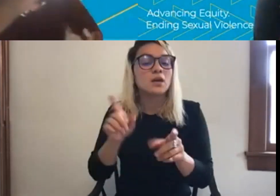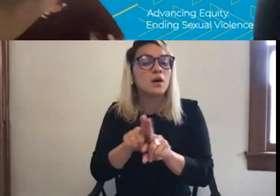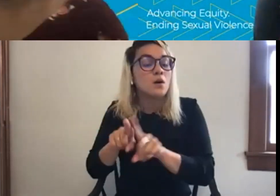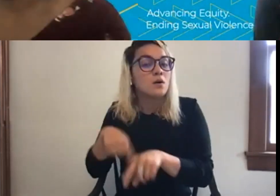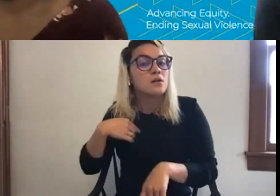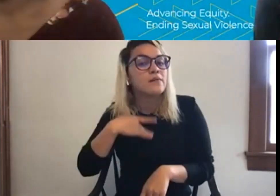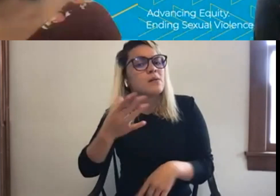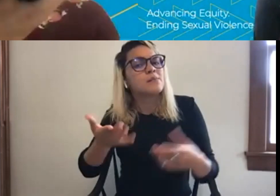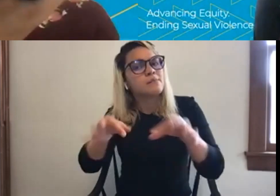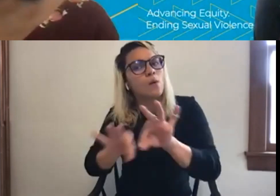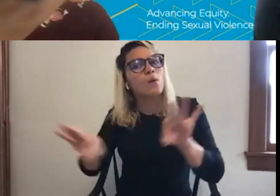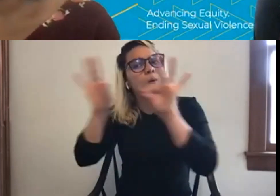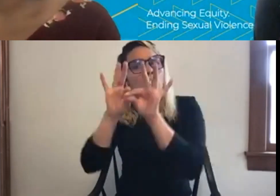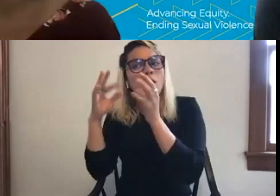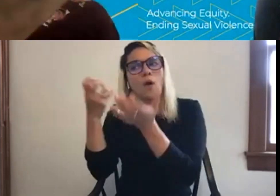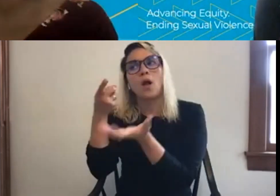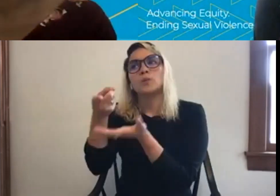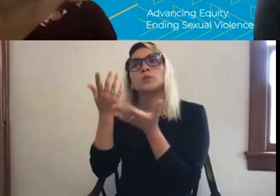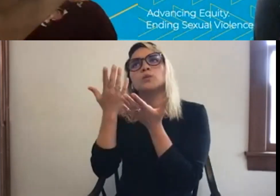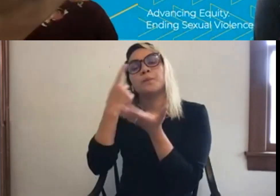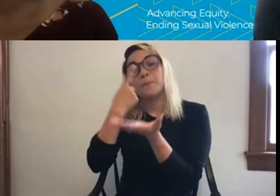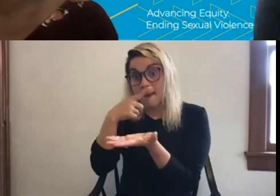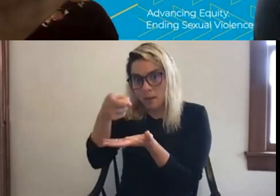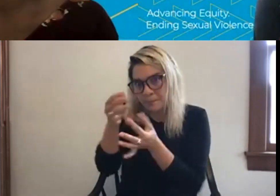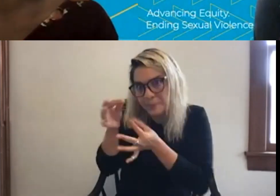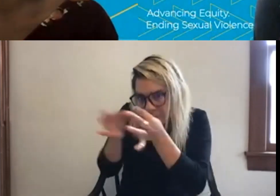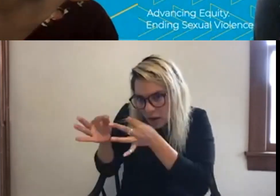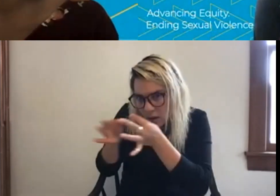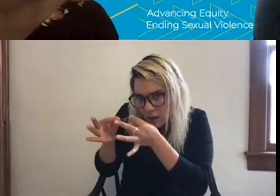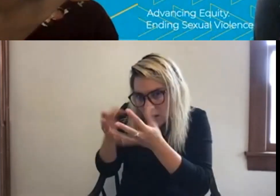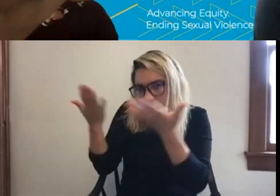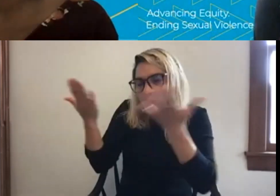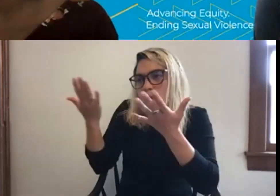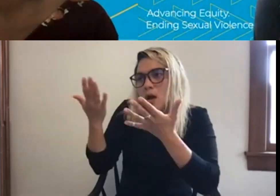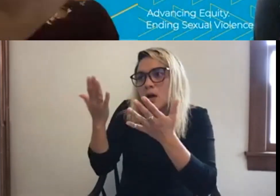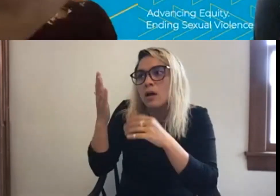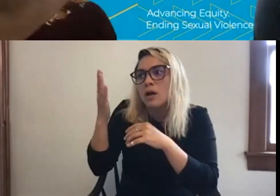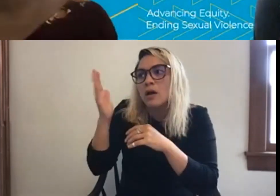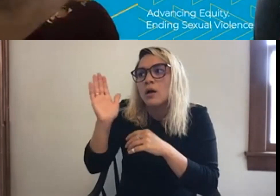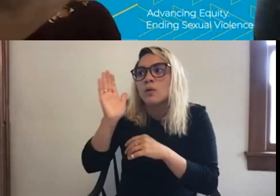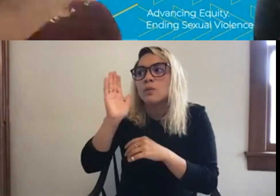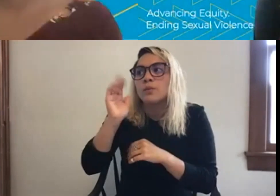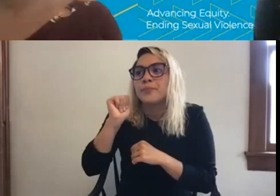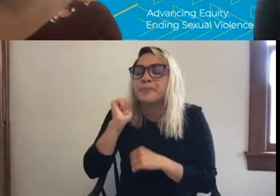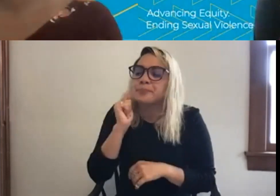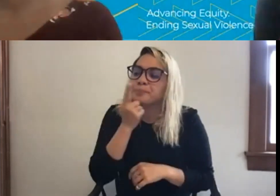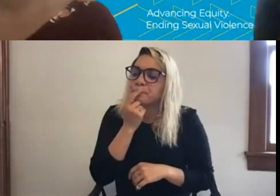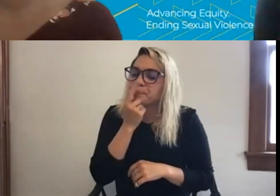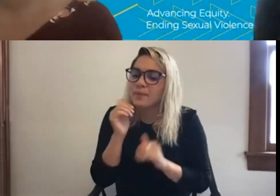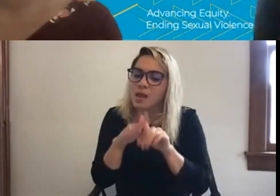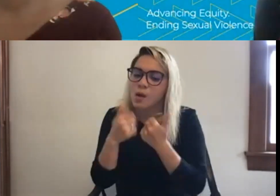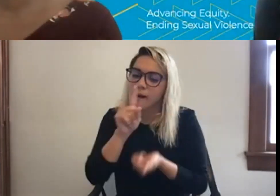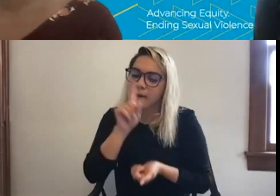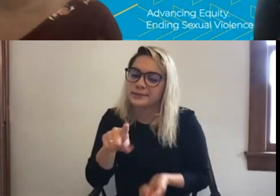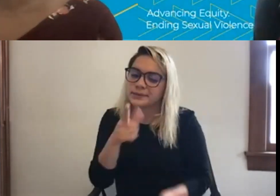hearing from you. What could have been, what would the world be like? Let me see, what's a better way to ask you